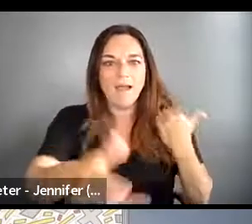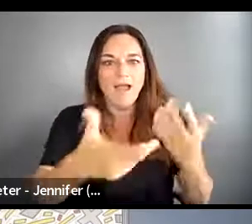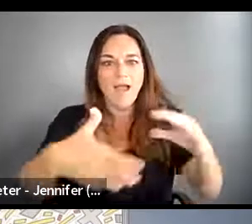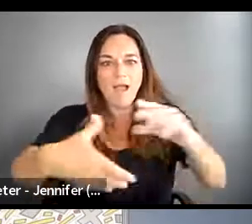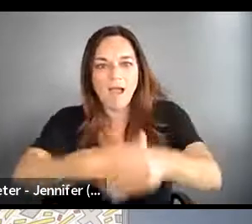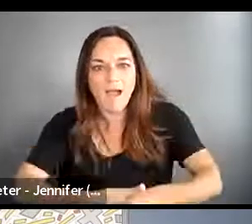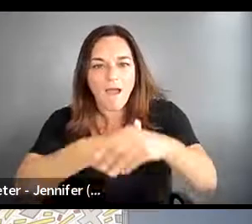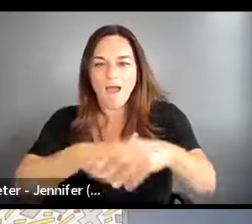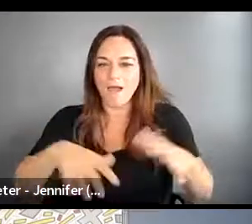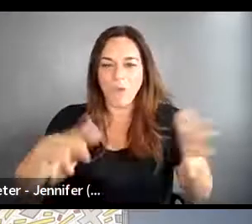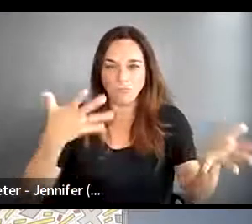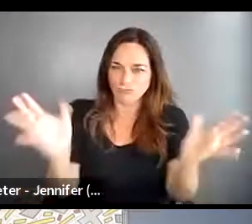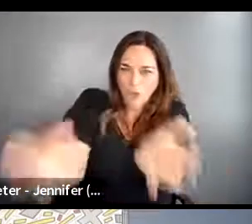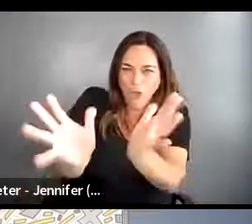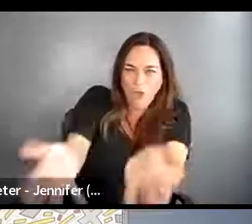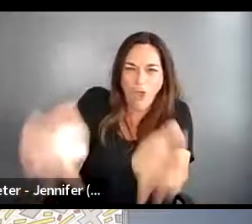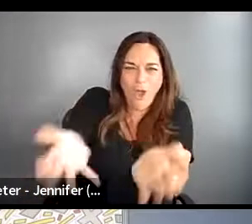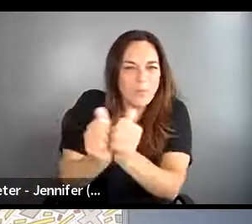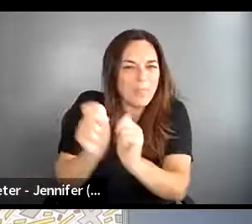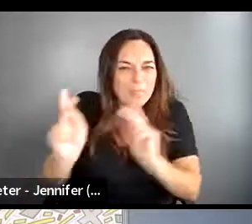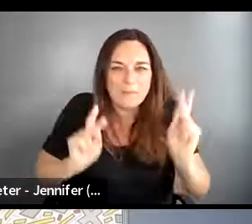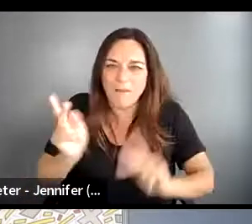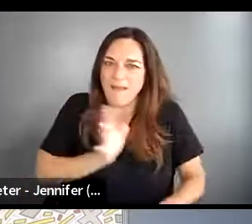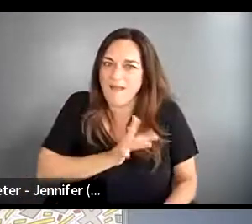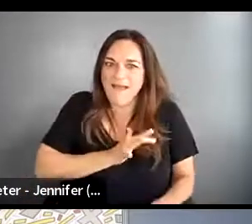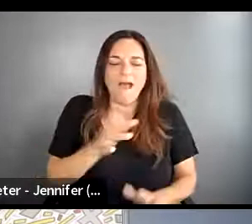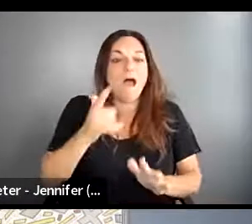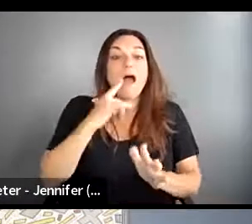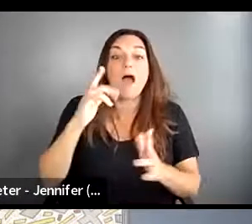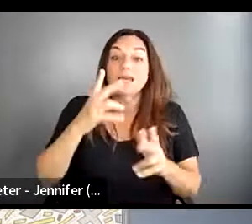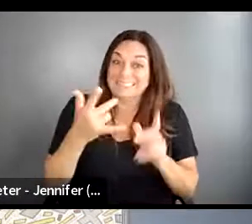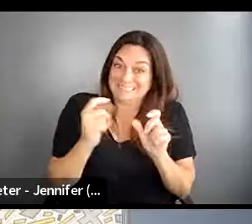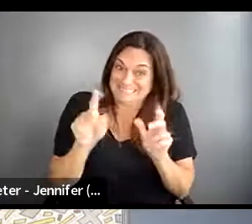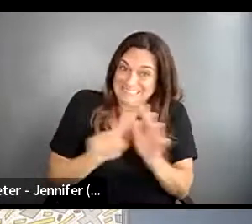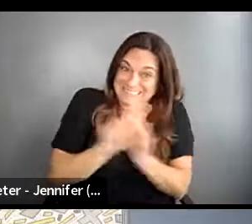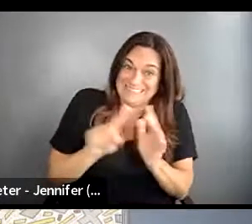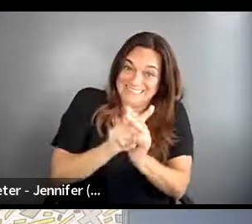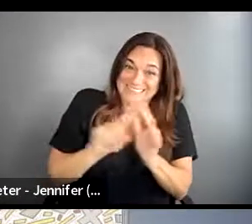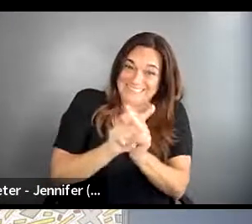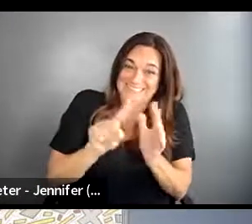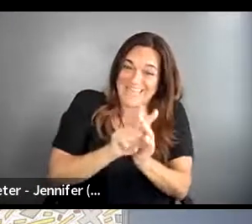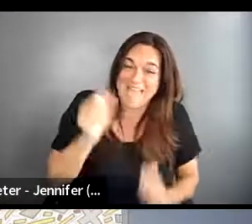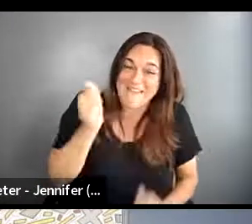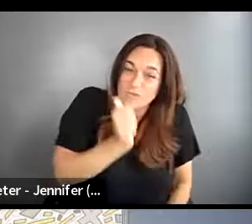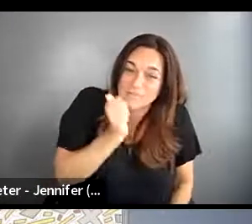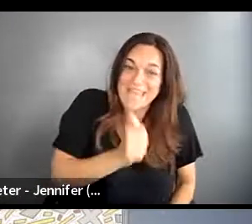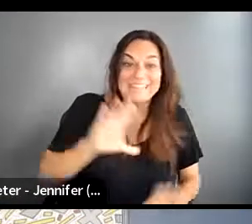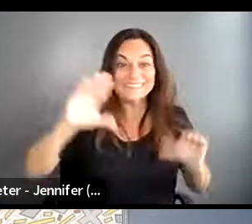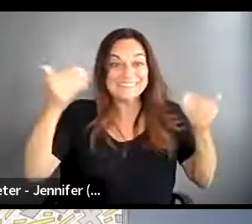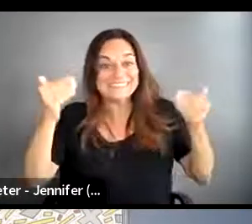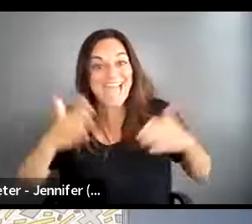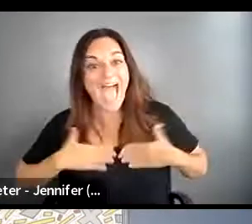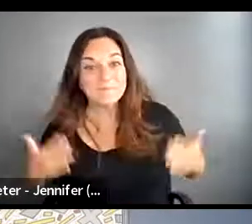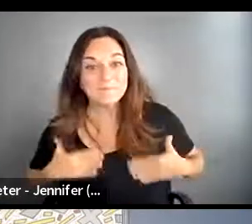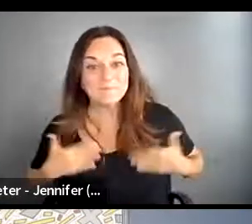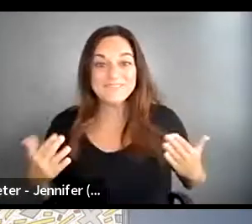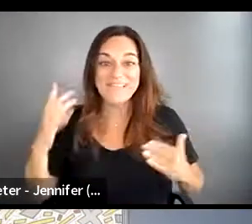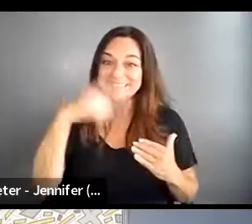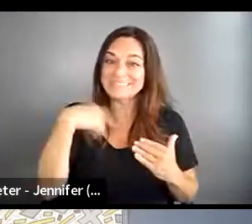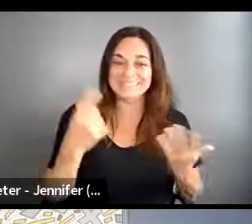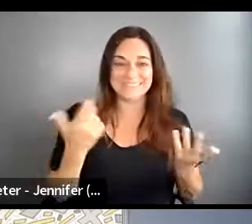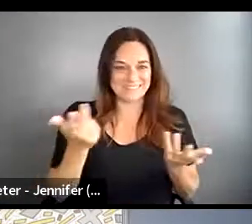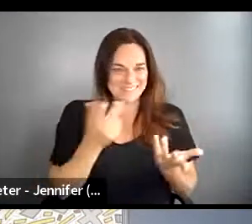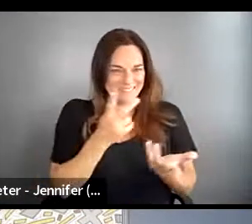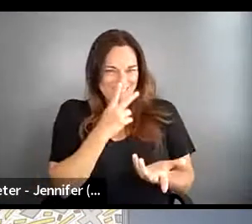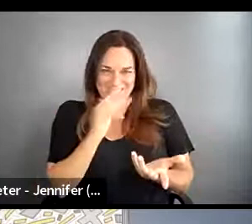you want to call it, and just started talking to people. And because of our consistent presence on a daily basis, smiling with happy faces, just saying hello